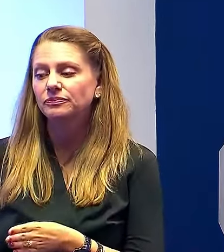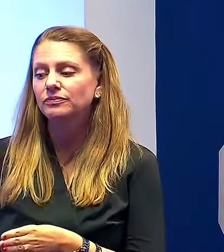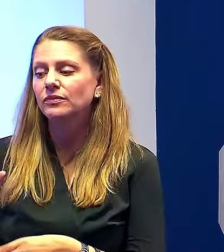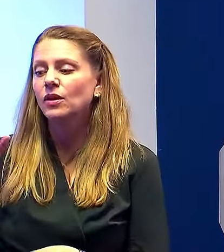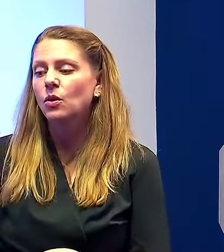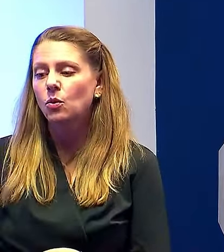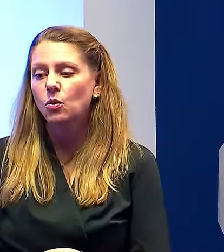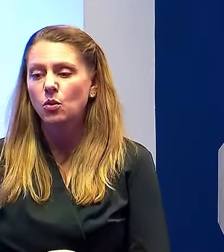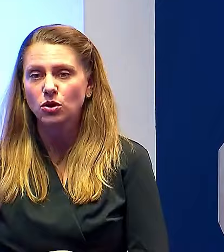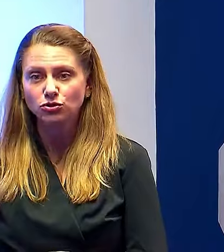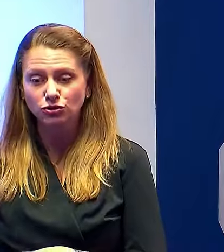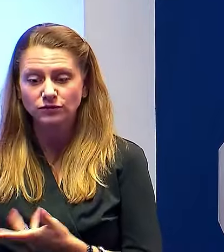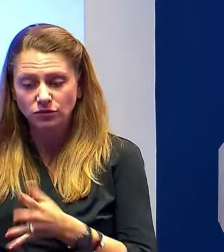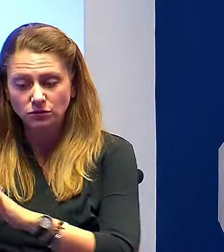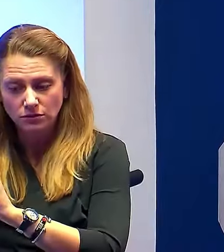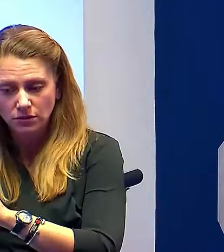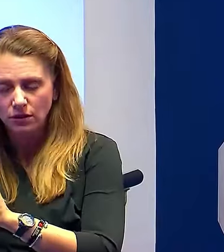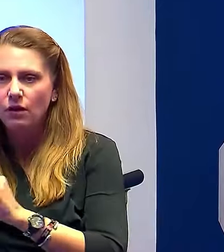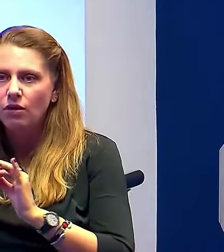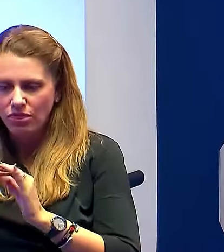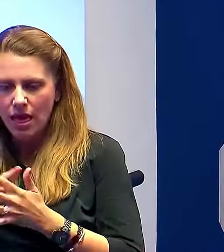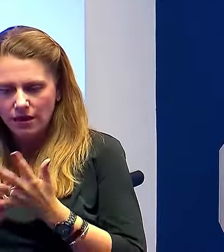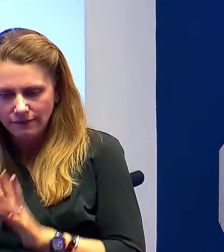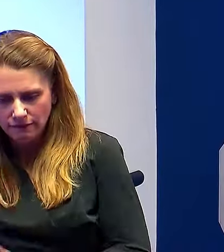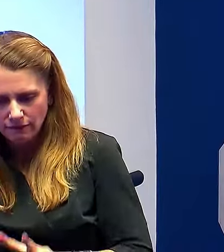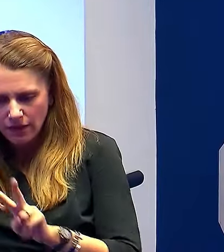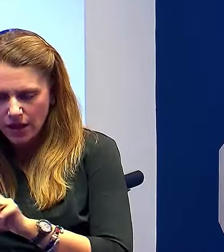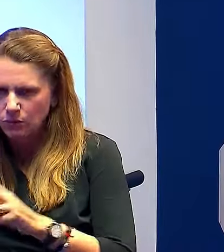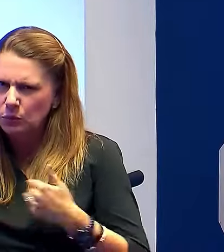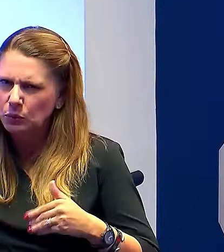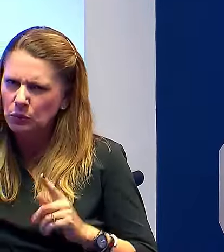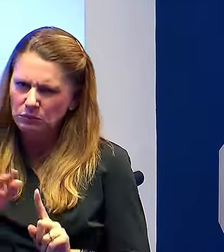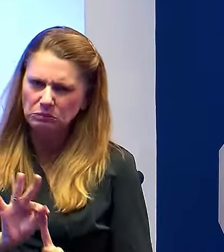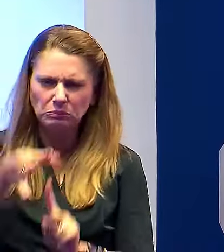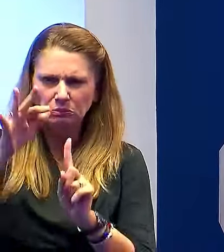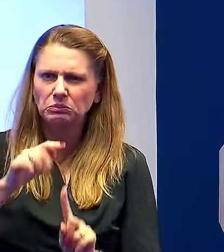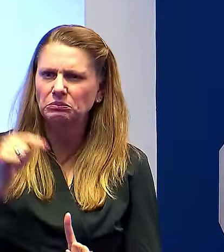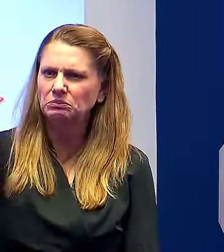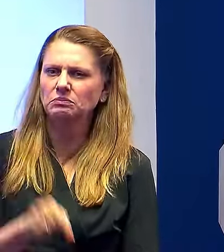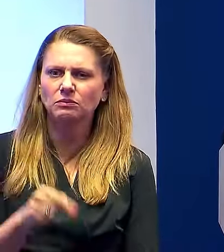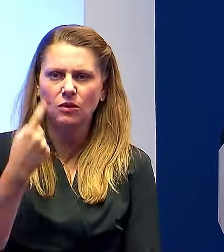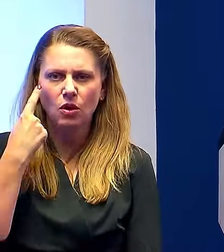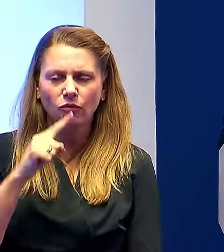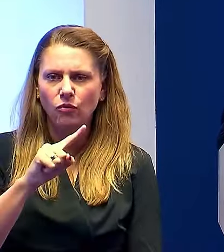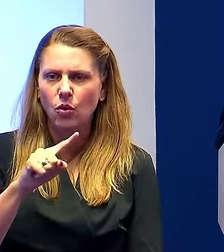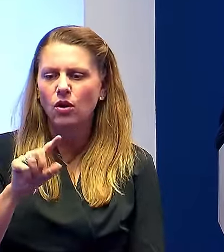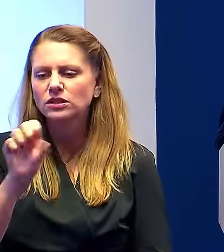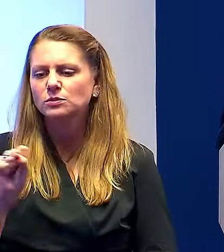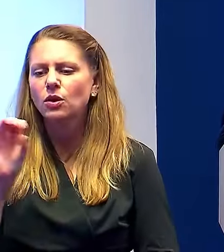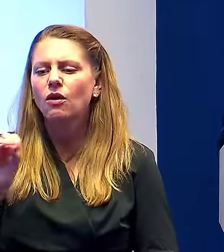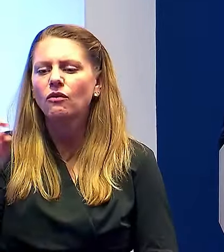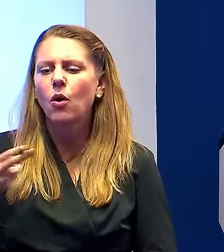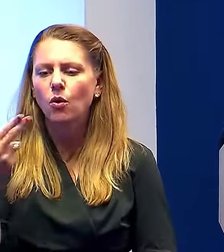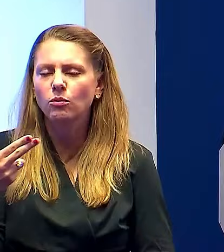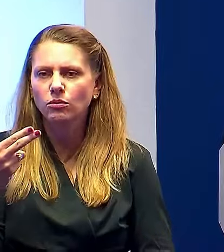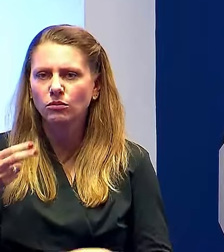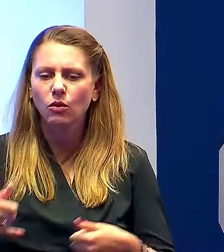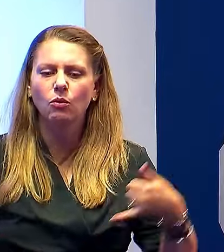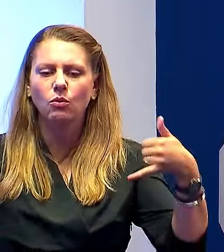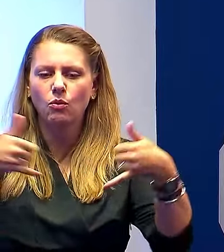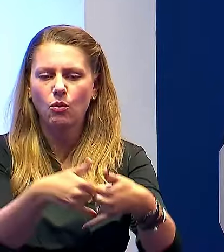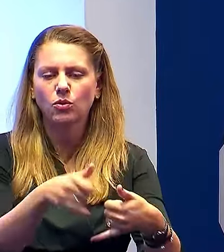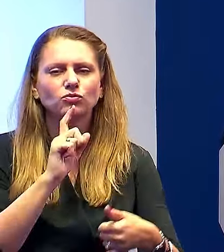the core to the Spirit of Hope Awards, and they define Bob Hope and his lifelong engagement with our